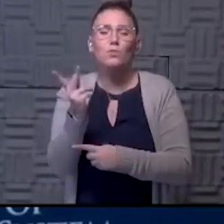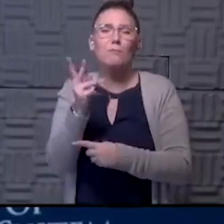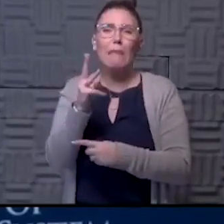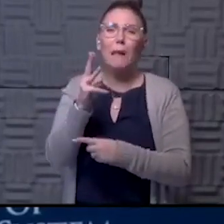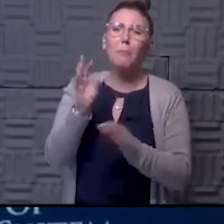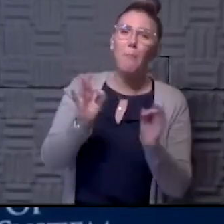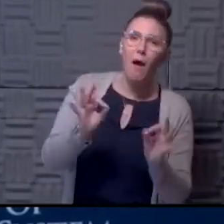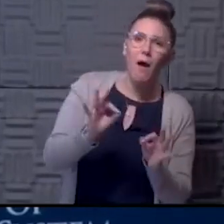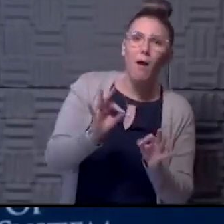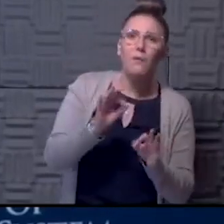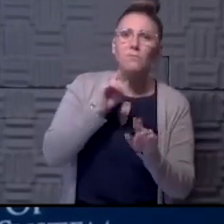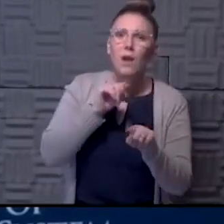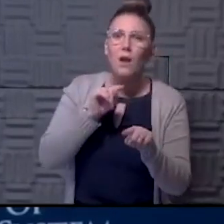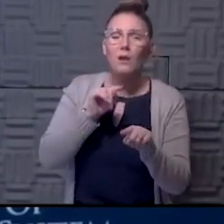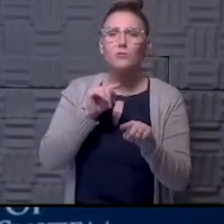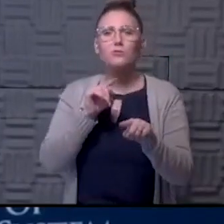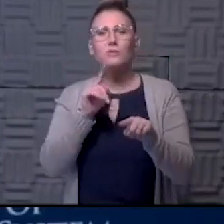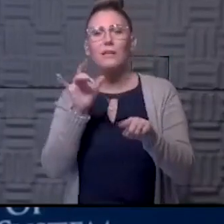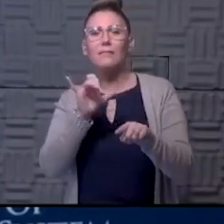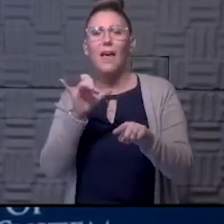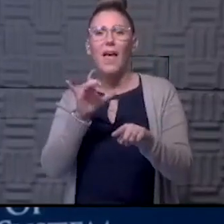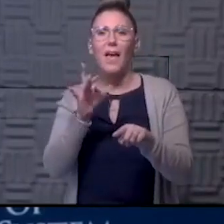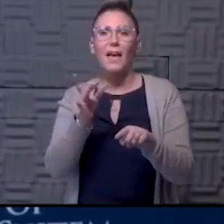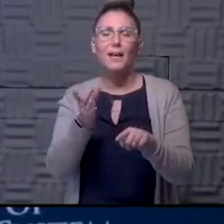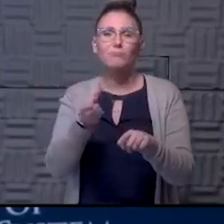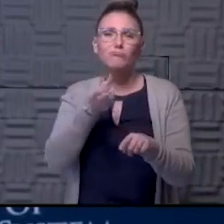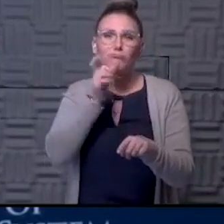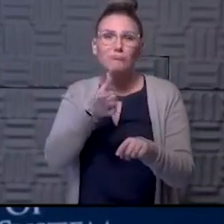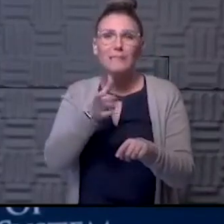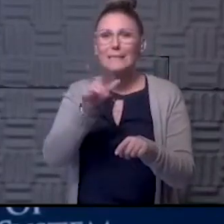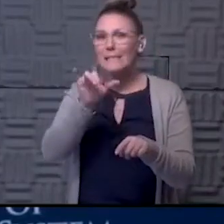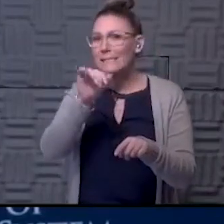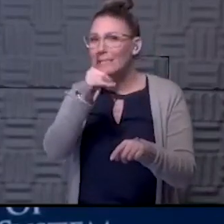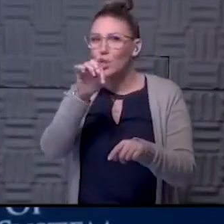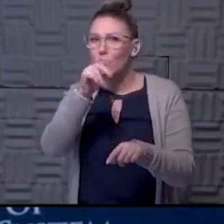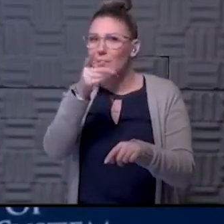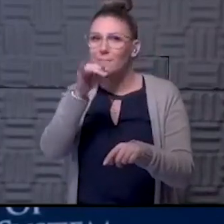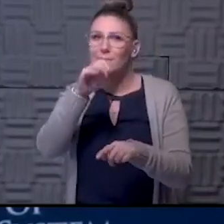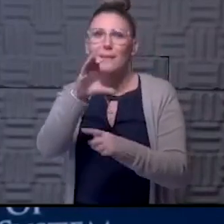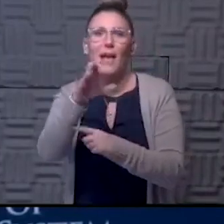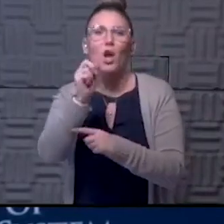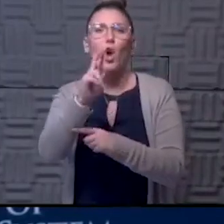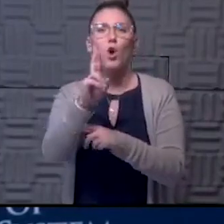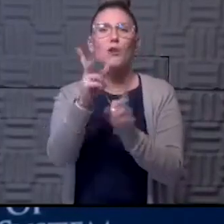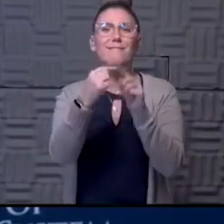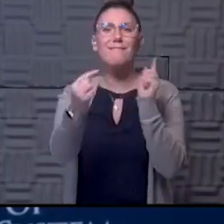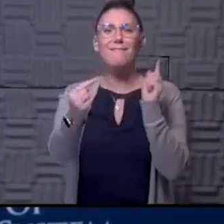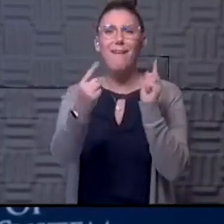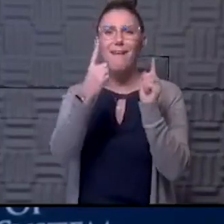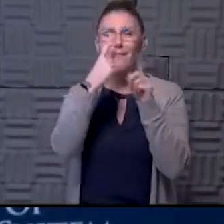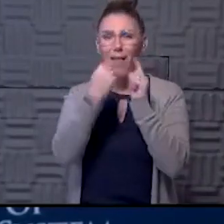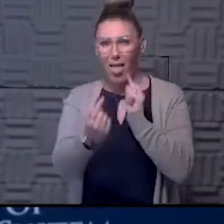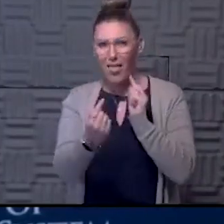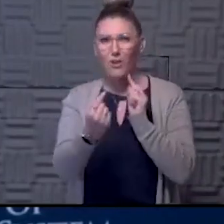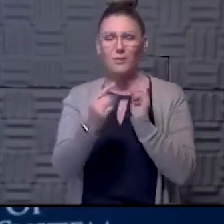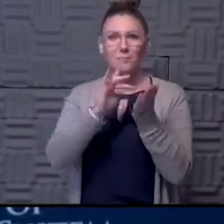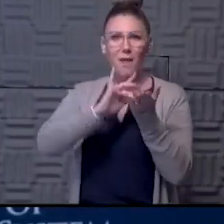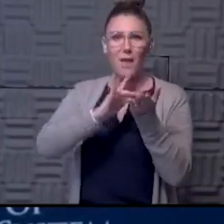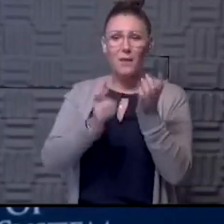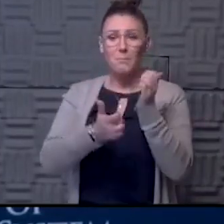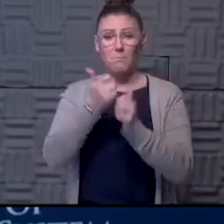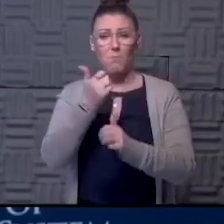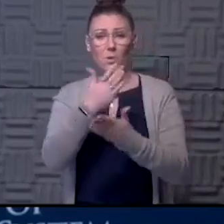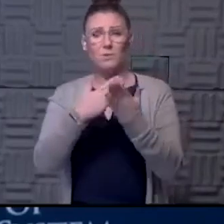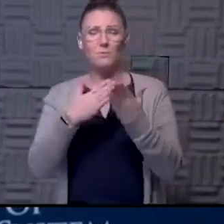reactions where we're given a little bit of like Zyrtec and some antihistamines. But for the most part, that's been reported that we're seeing